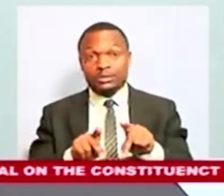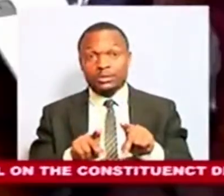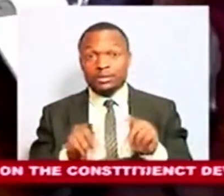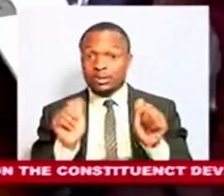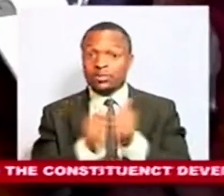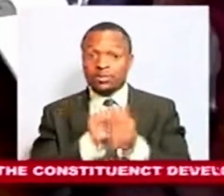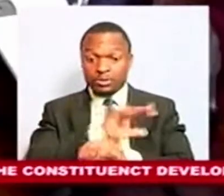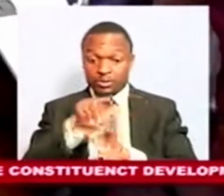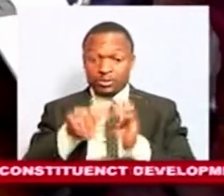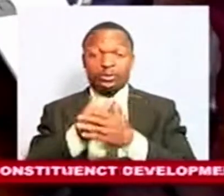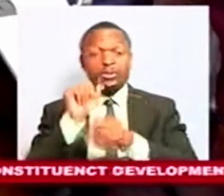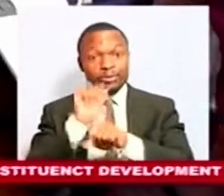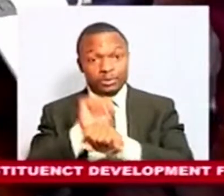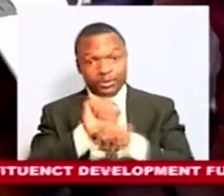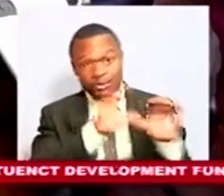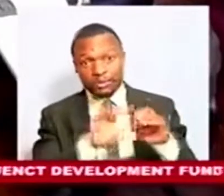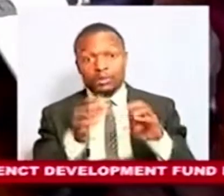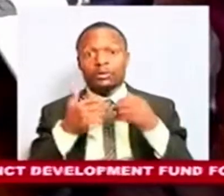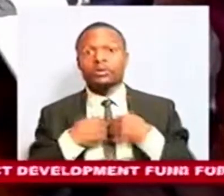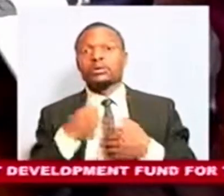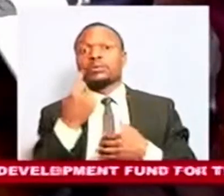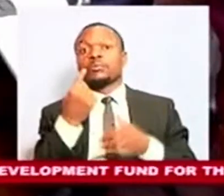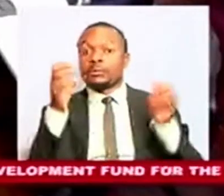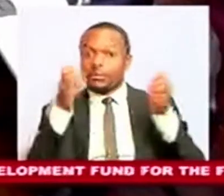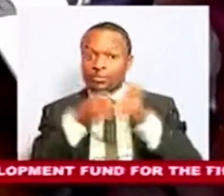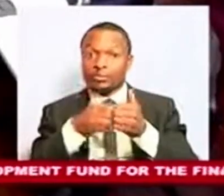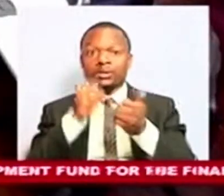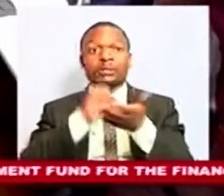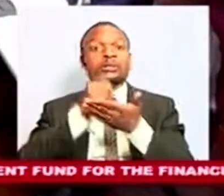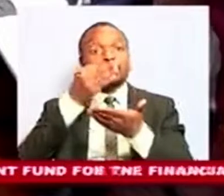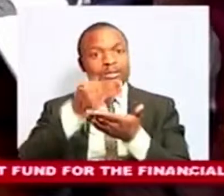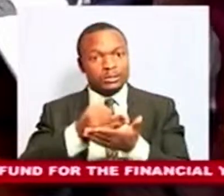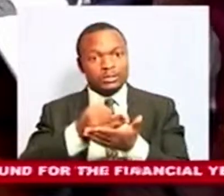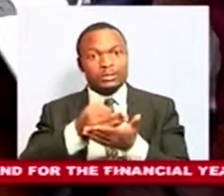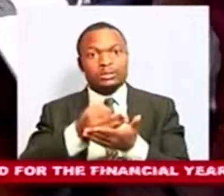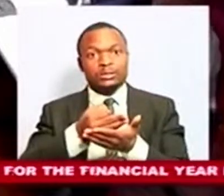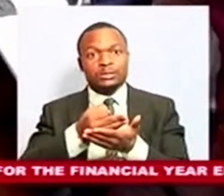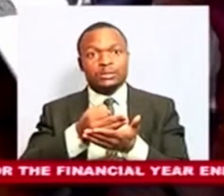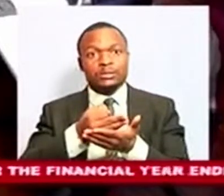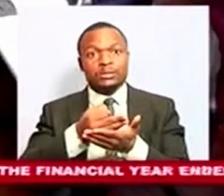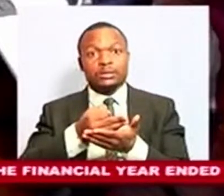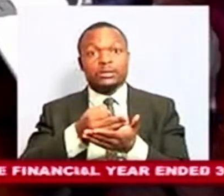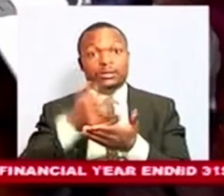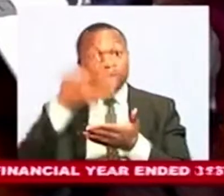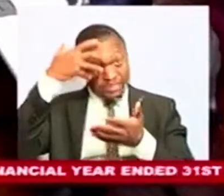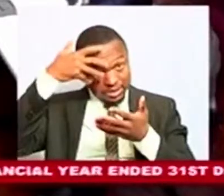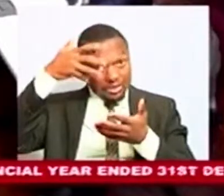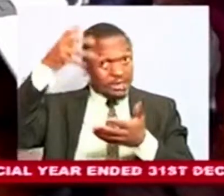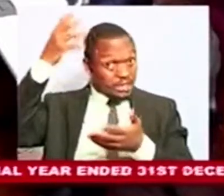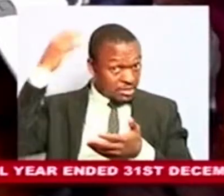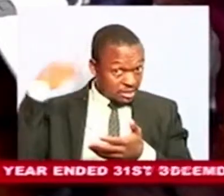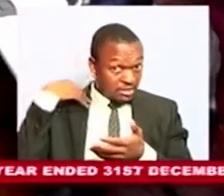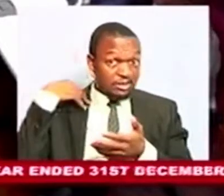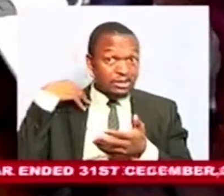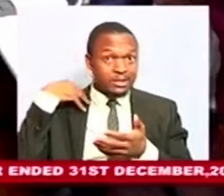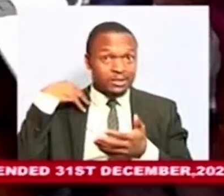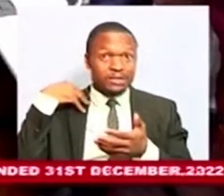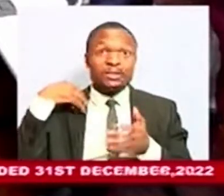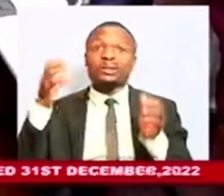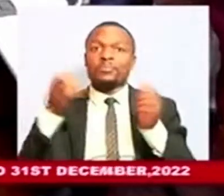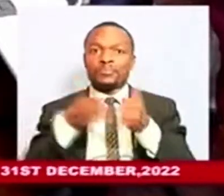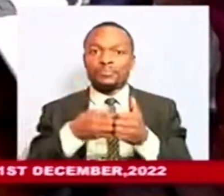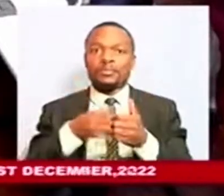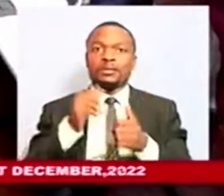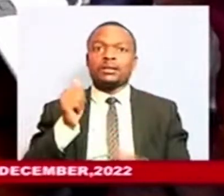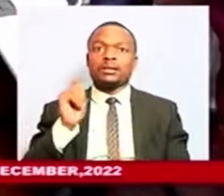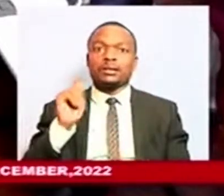efforts that we are doing, we only have one bank in Zambia, and that is Atlas Mara. it is a bit of a challenge with